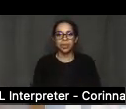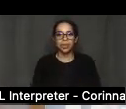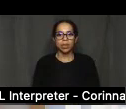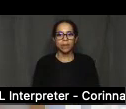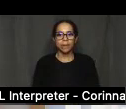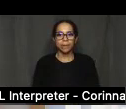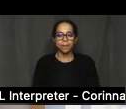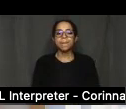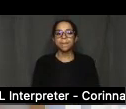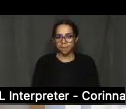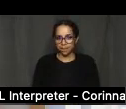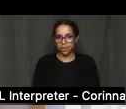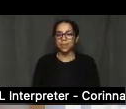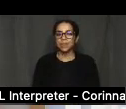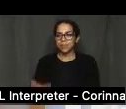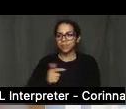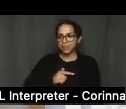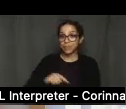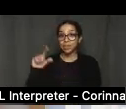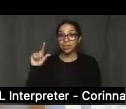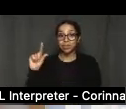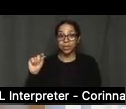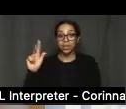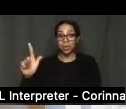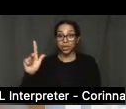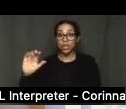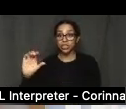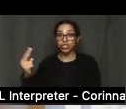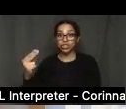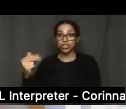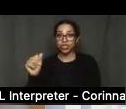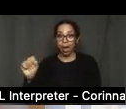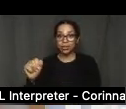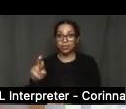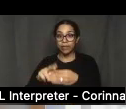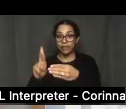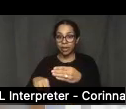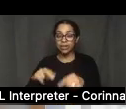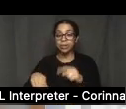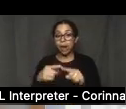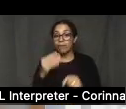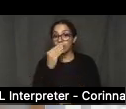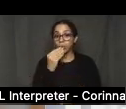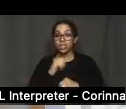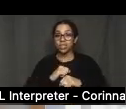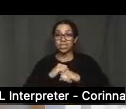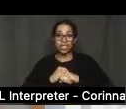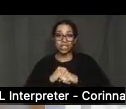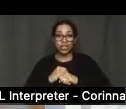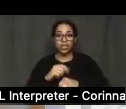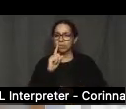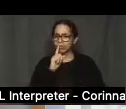The 23 CHAZ findings on food security really mirror what we have seen in some other